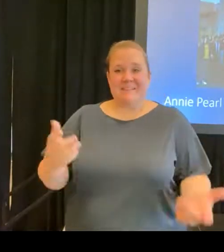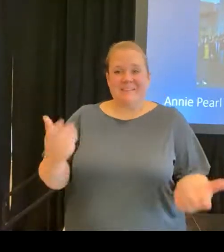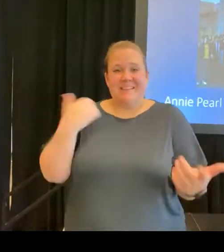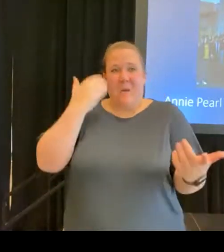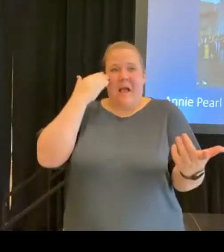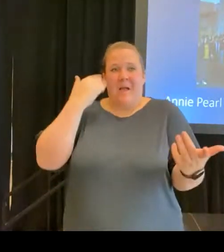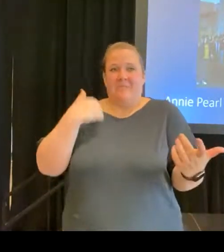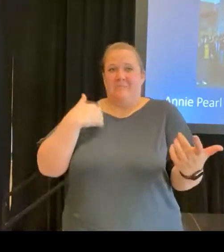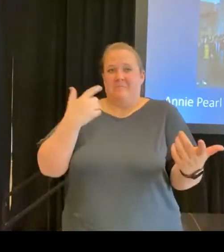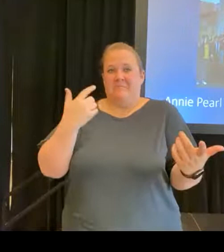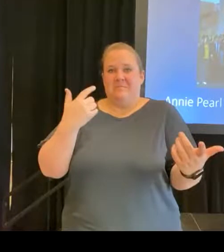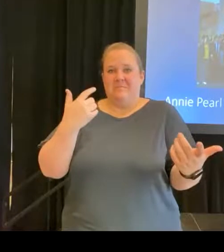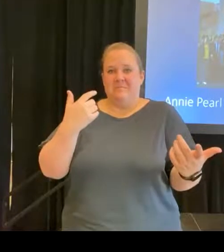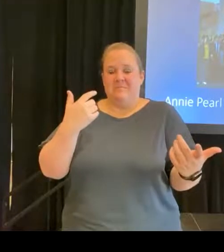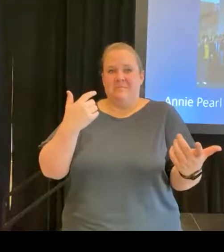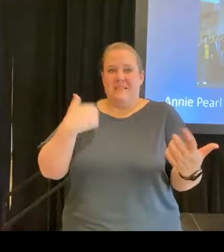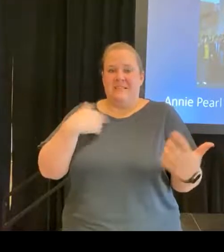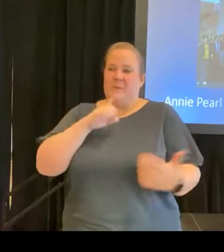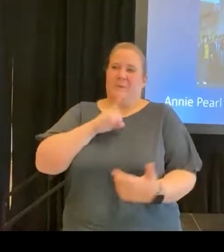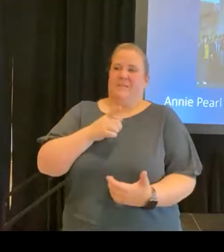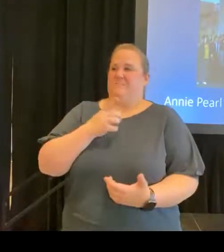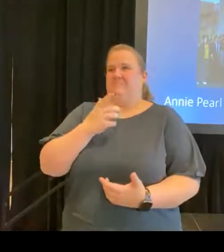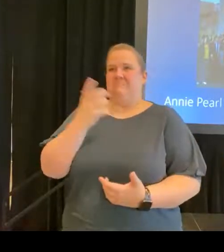I'm just saying it really,